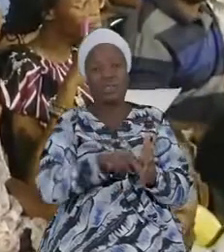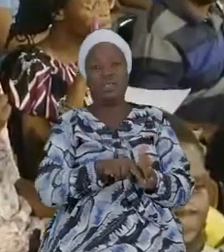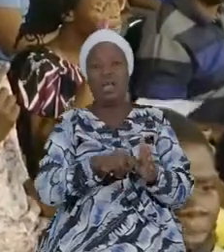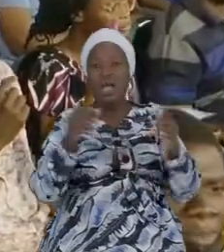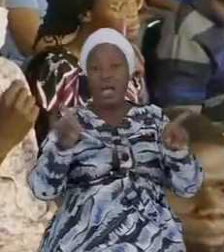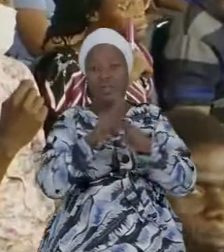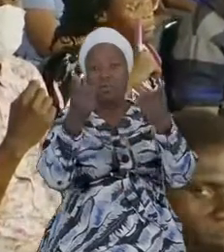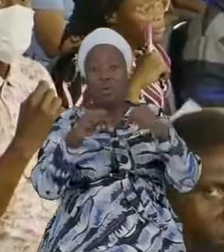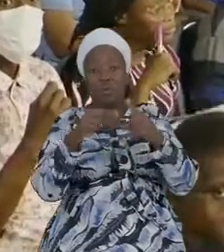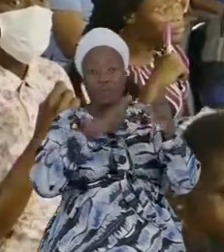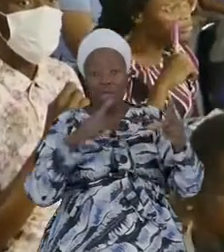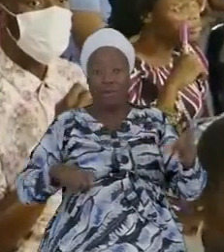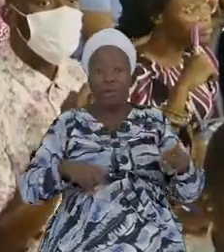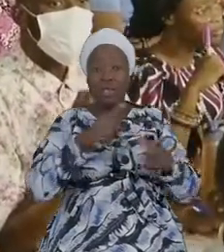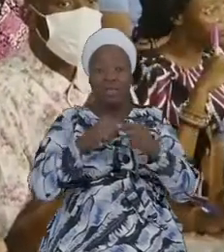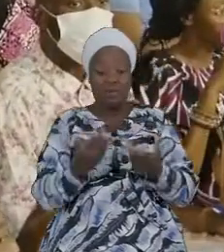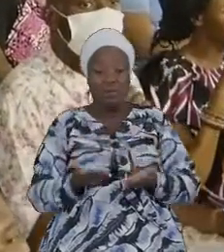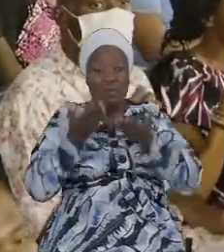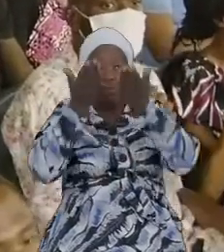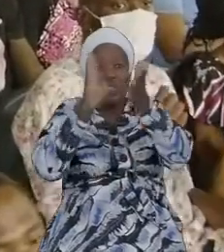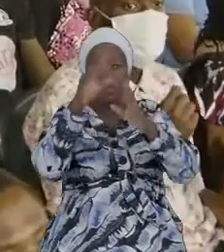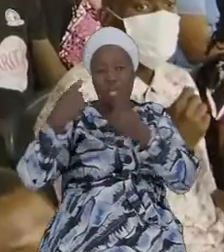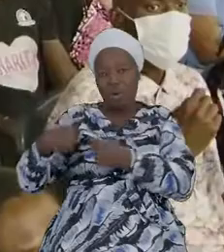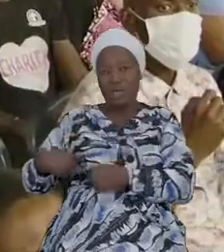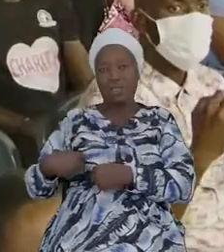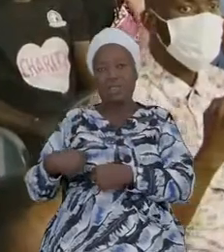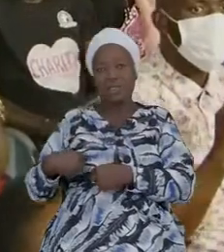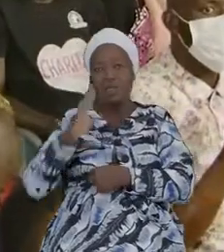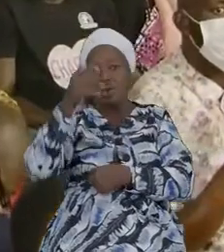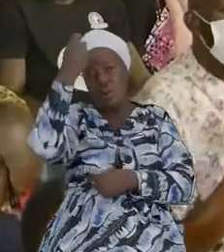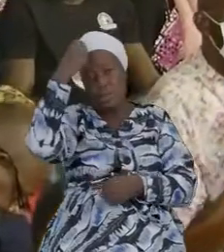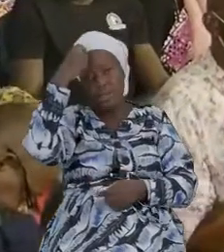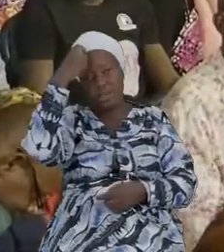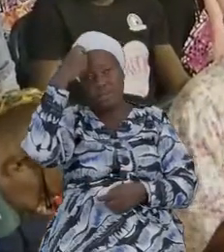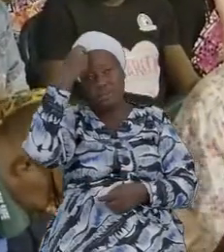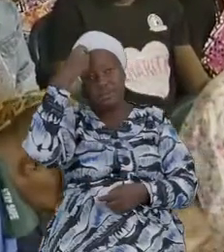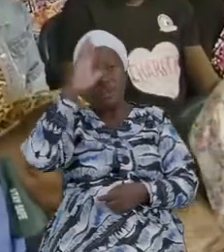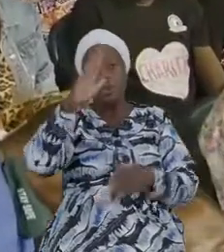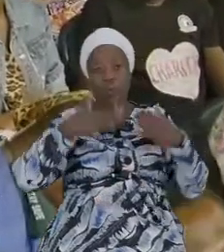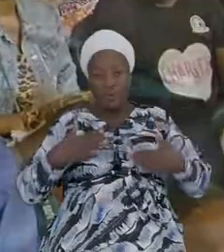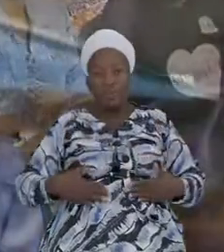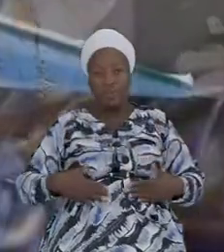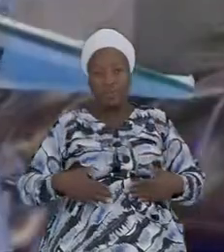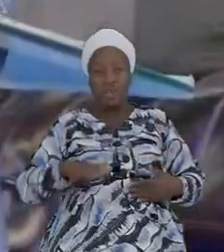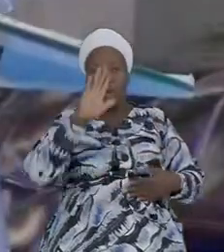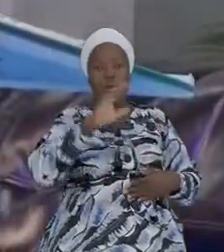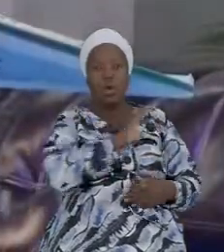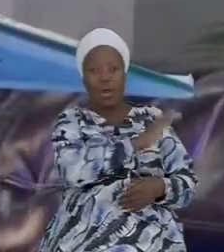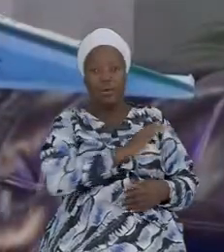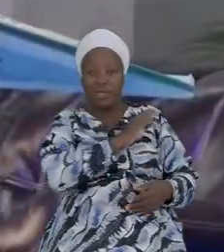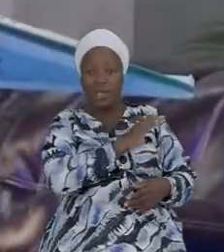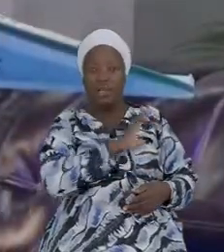to the Lord and you present your heart, your mind, your body, your